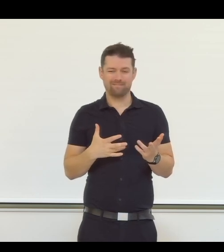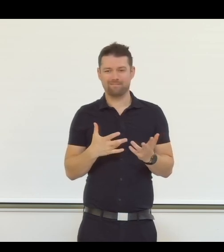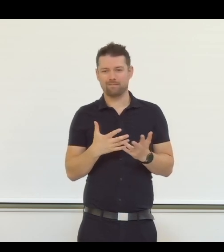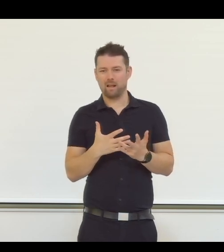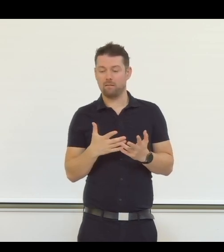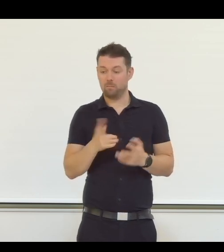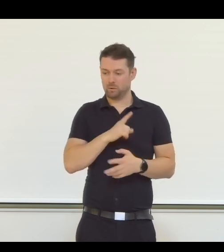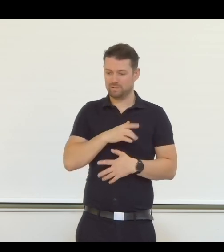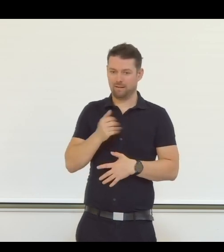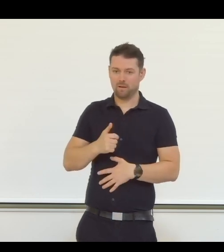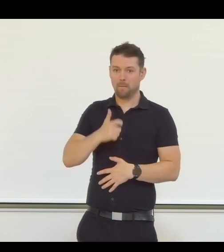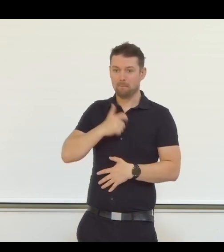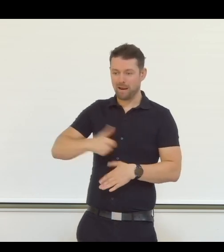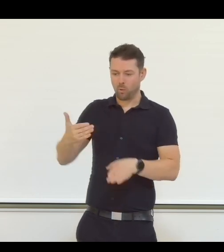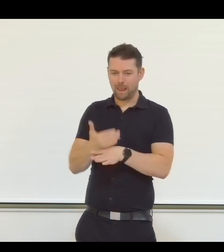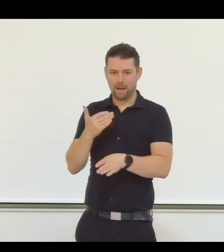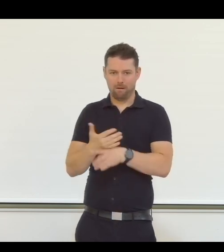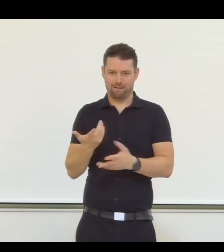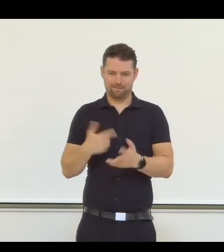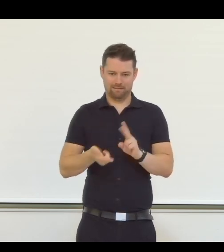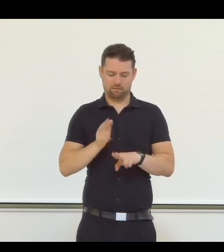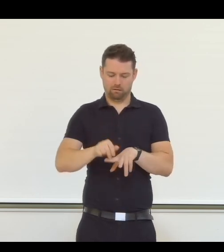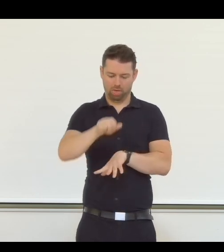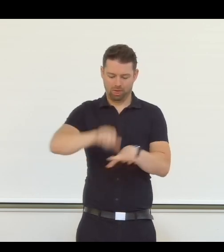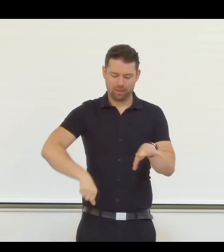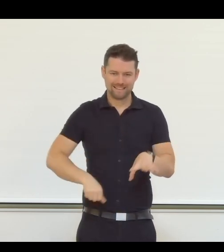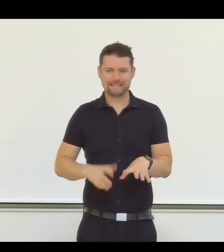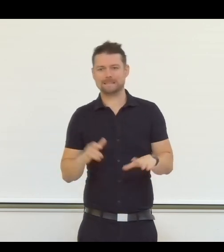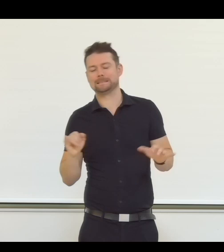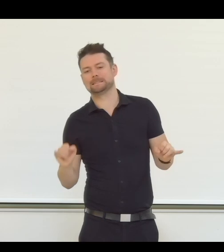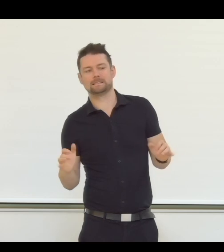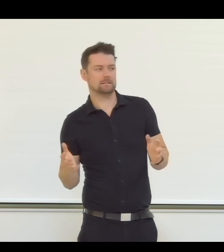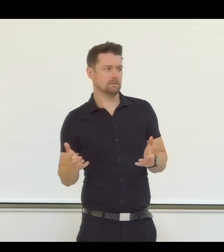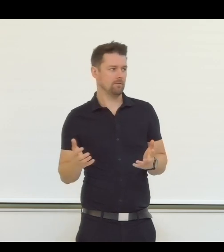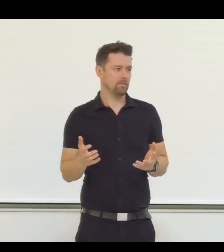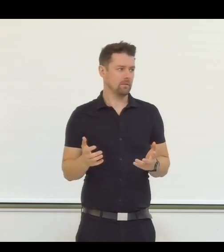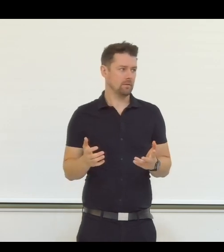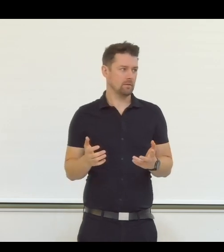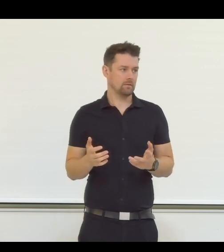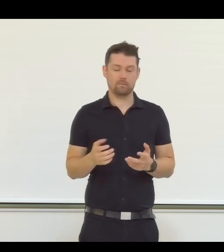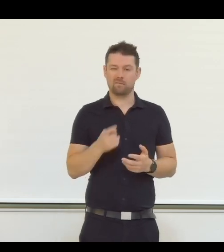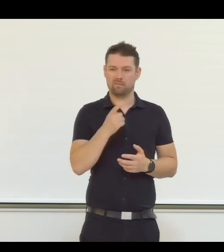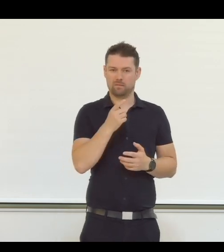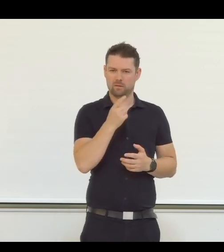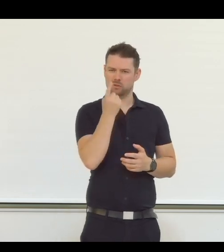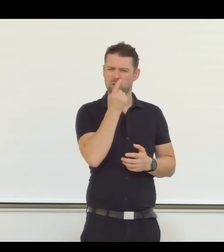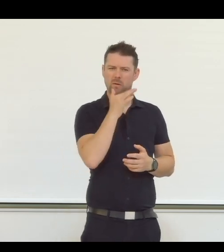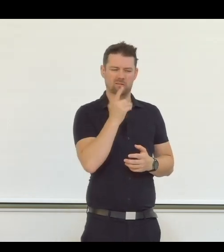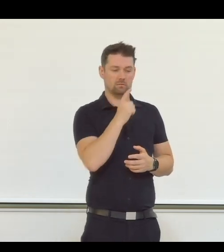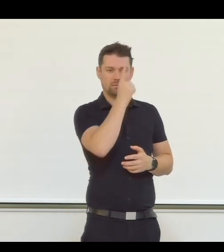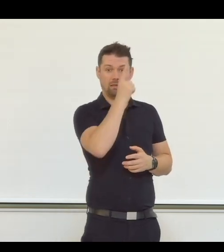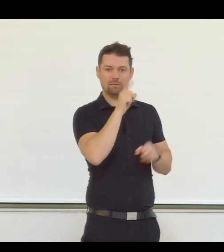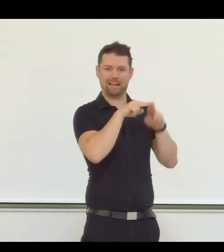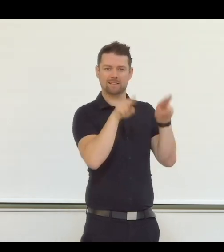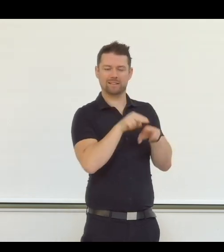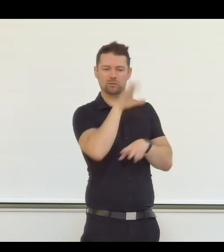labor, taking care of your fingers. It's, I think, something that is not that dangerous right now on the station, like smashing your thumb with a hammer or stuff like that.